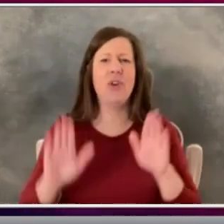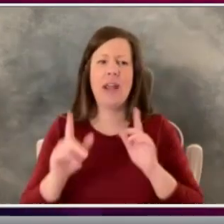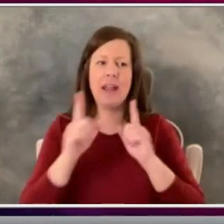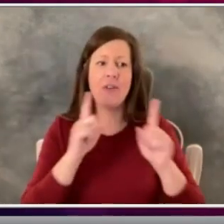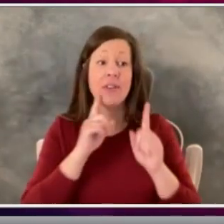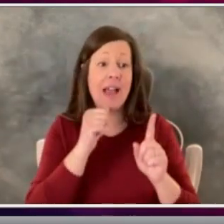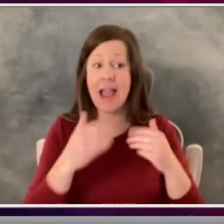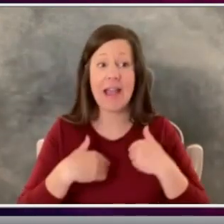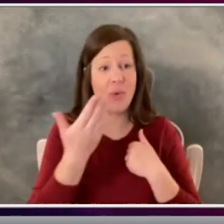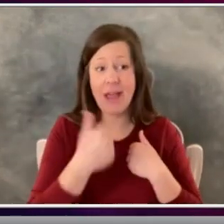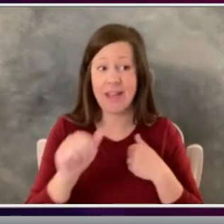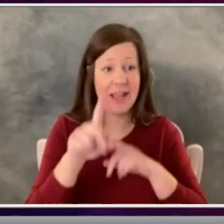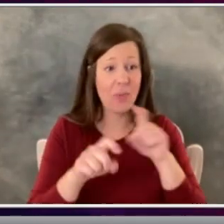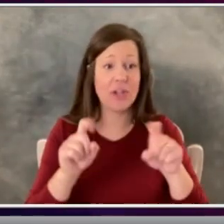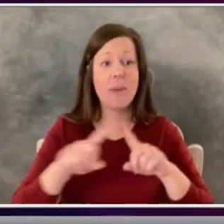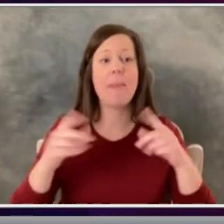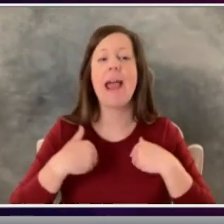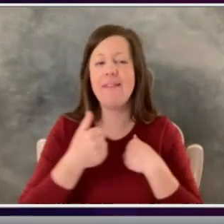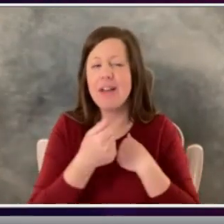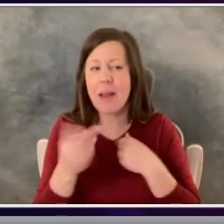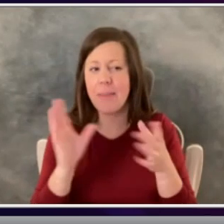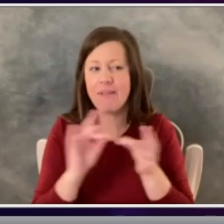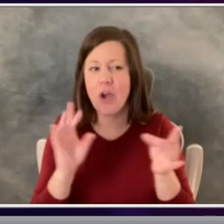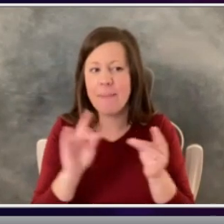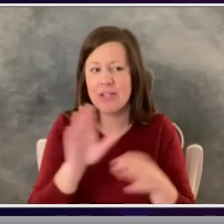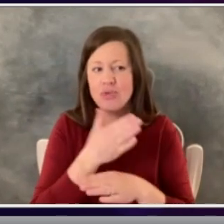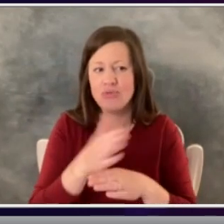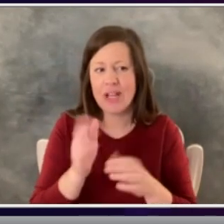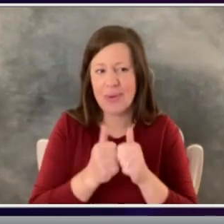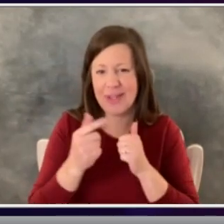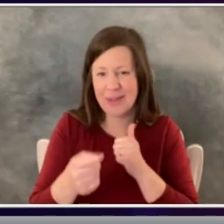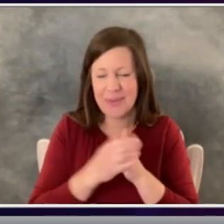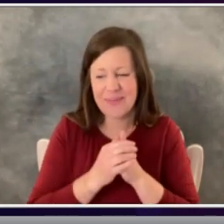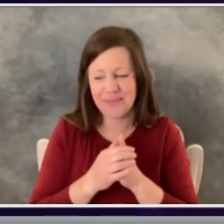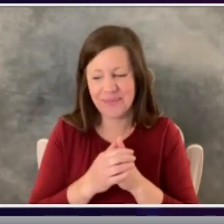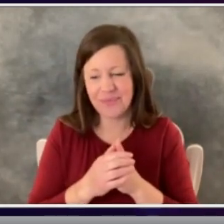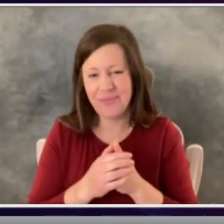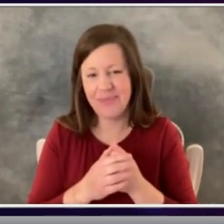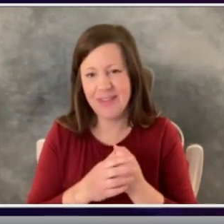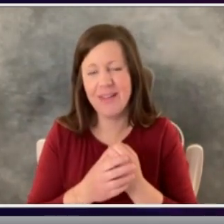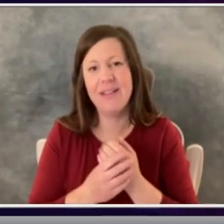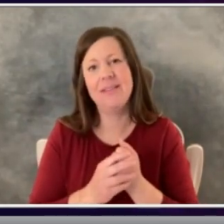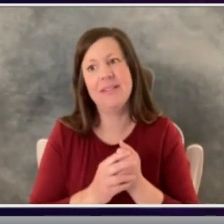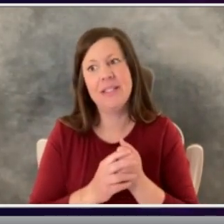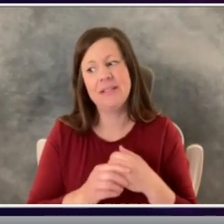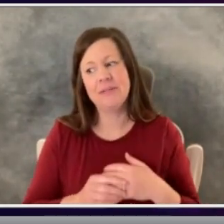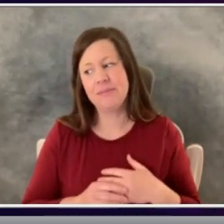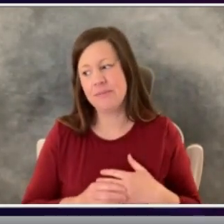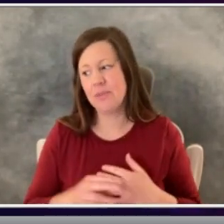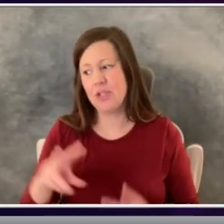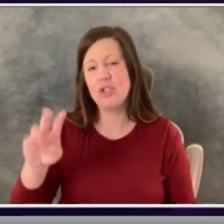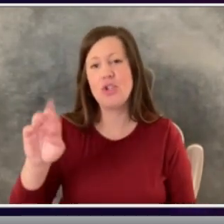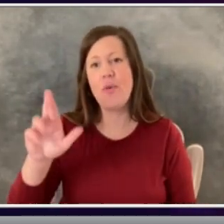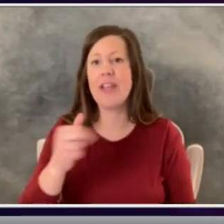but I have a couple of comments that I do want to share with you and your guests today. Vera says, thank you, thank